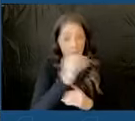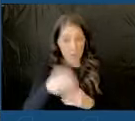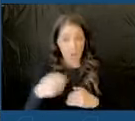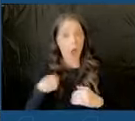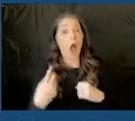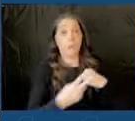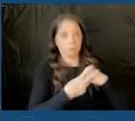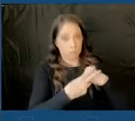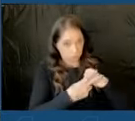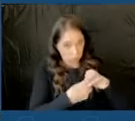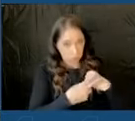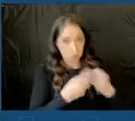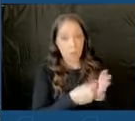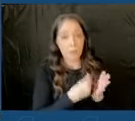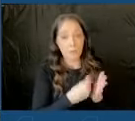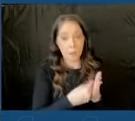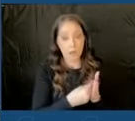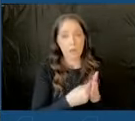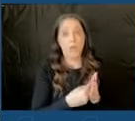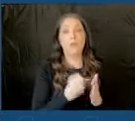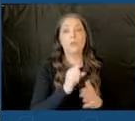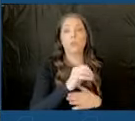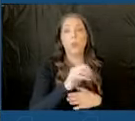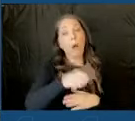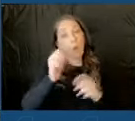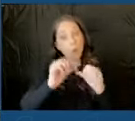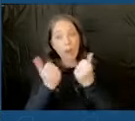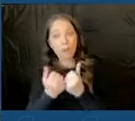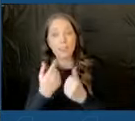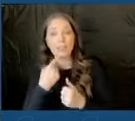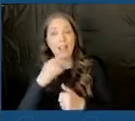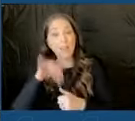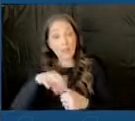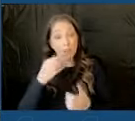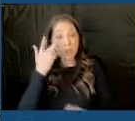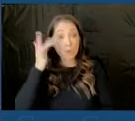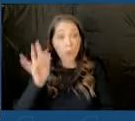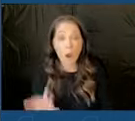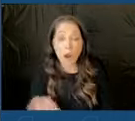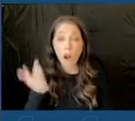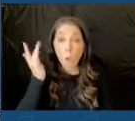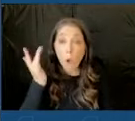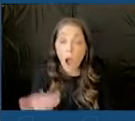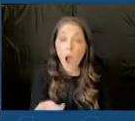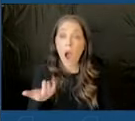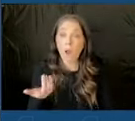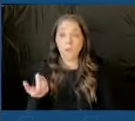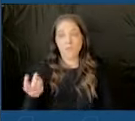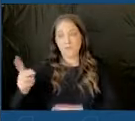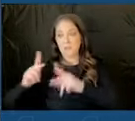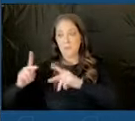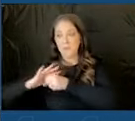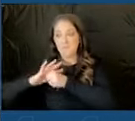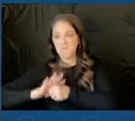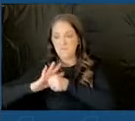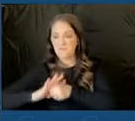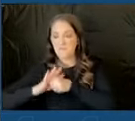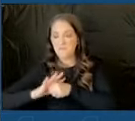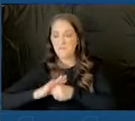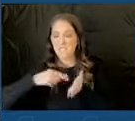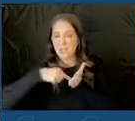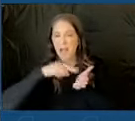the rating agencies and everyone else is saying that was the smart thing to do, despite the pressures from a lot of people to spend every dime we